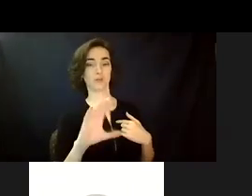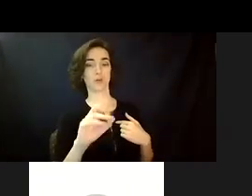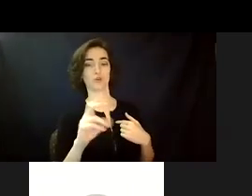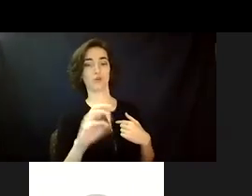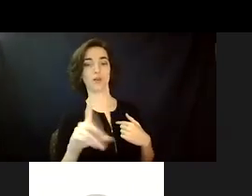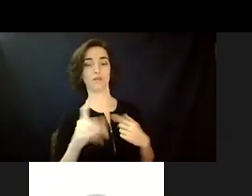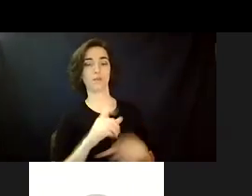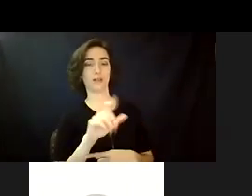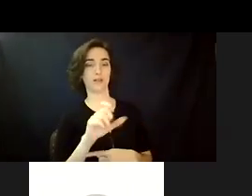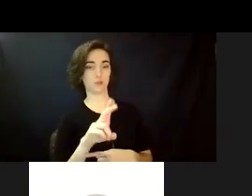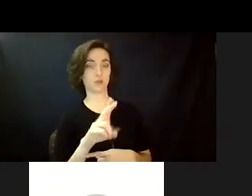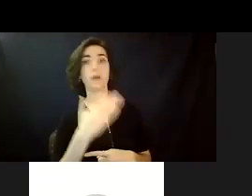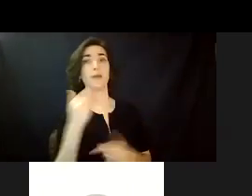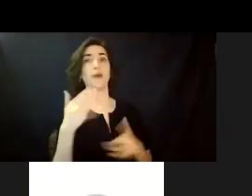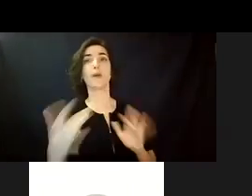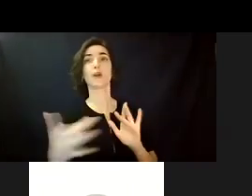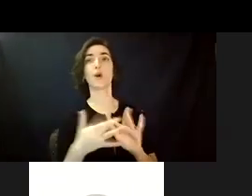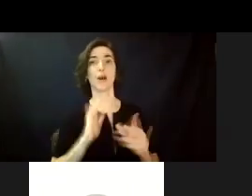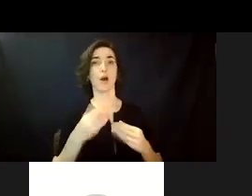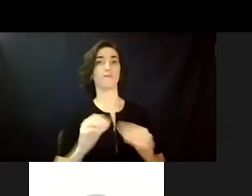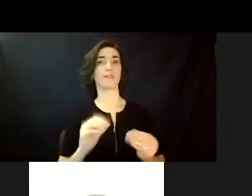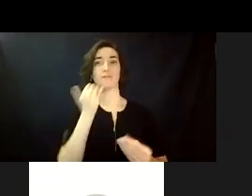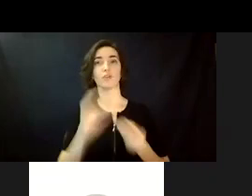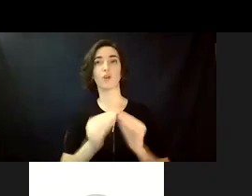are calling our office at